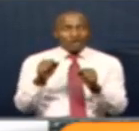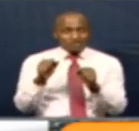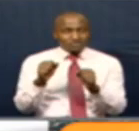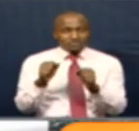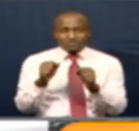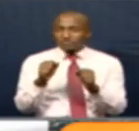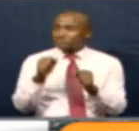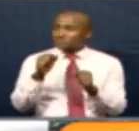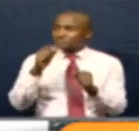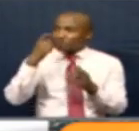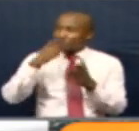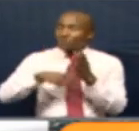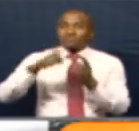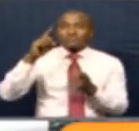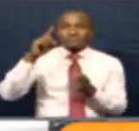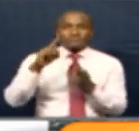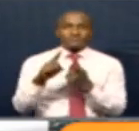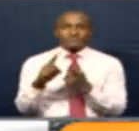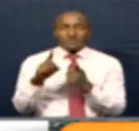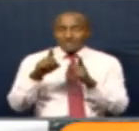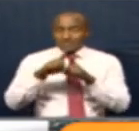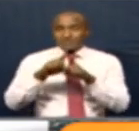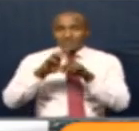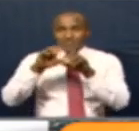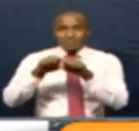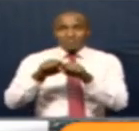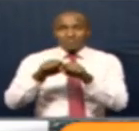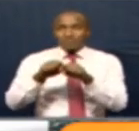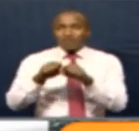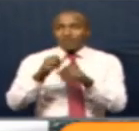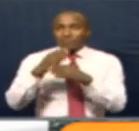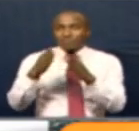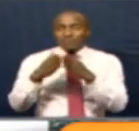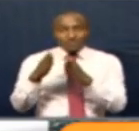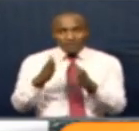down the cost. We are also adopting alternative building techniques,